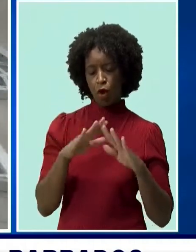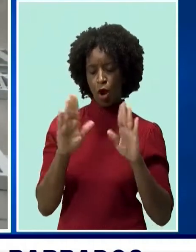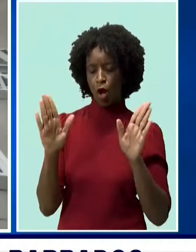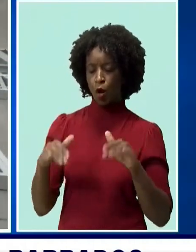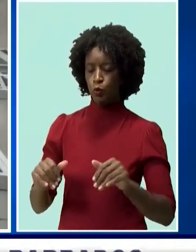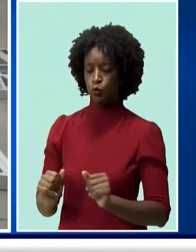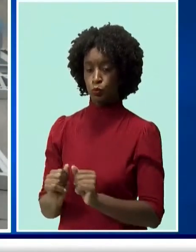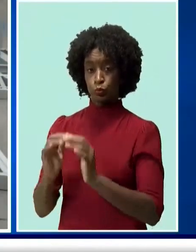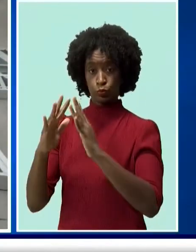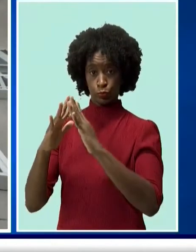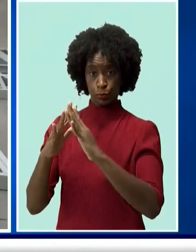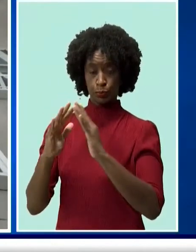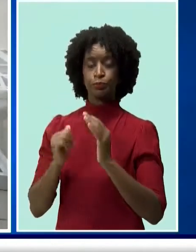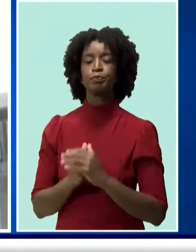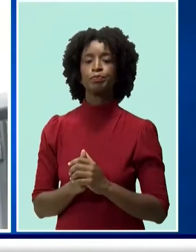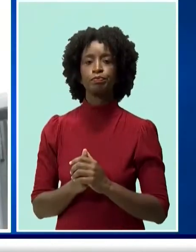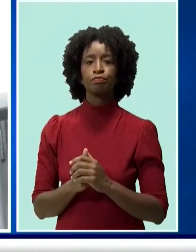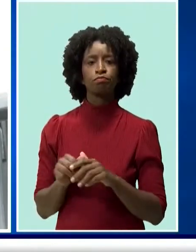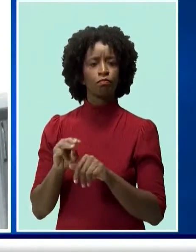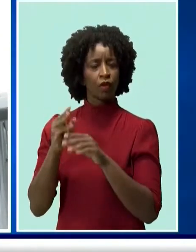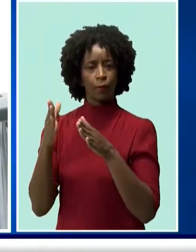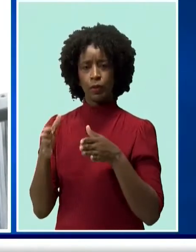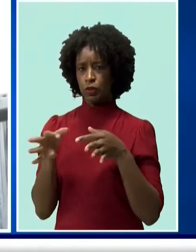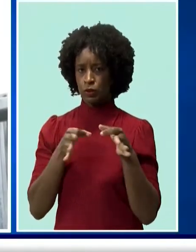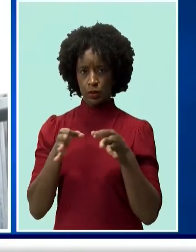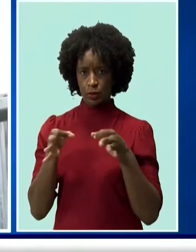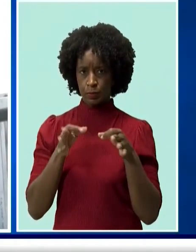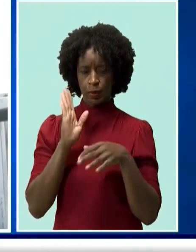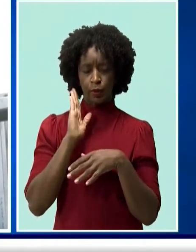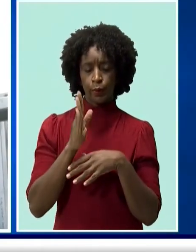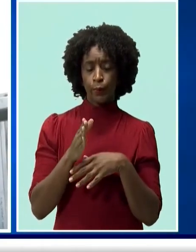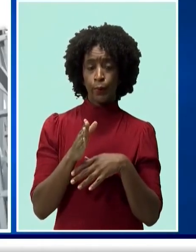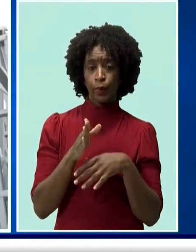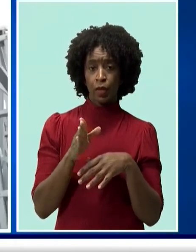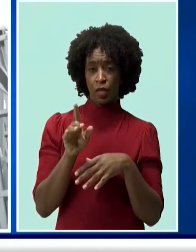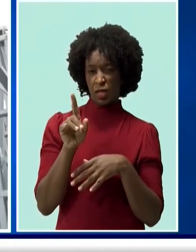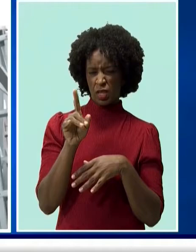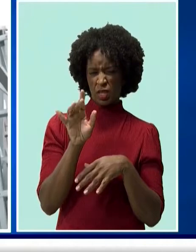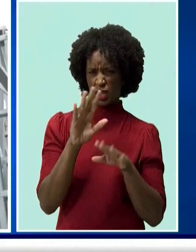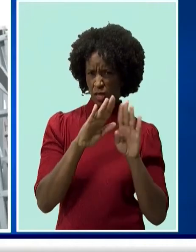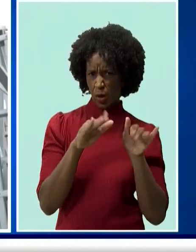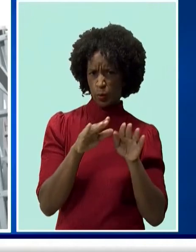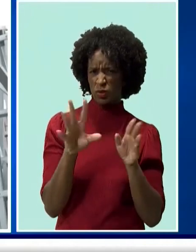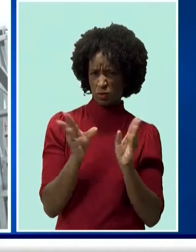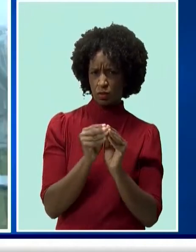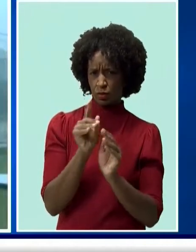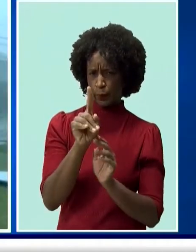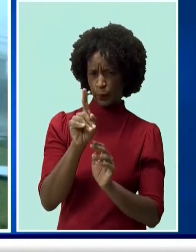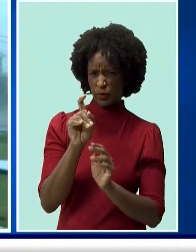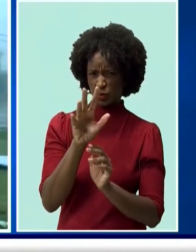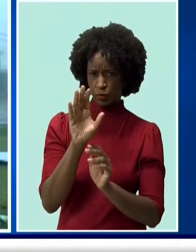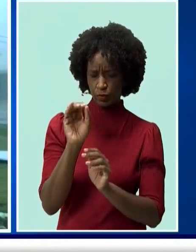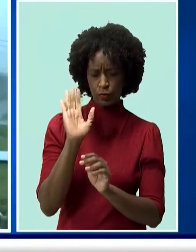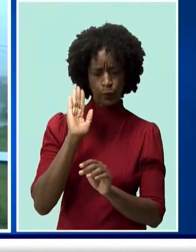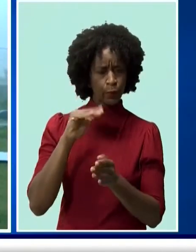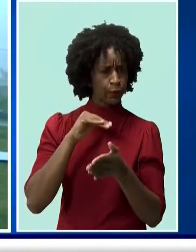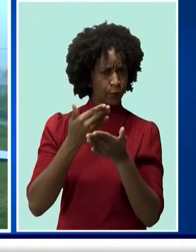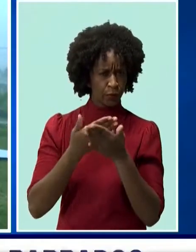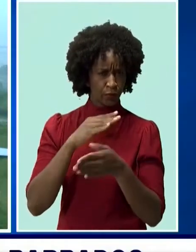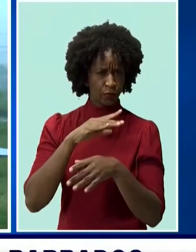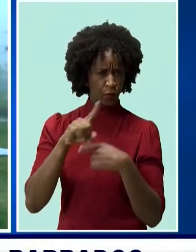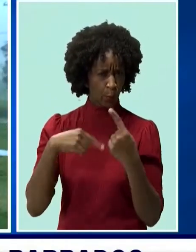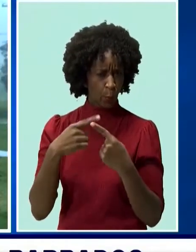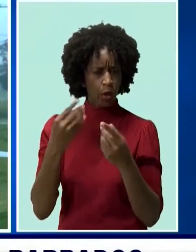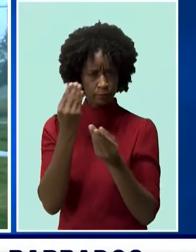how soon the 150 emergency houses can be expected on island. Post-Hurricane Elsa assessments, which have been more or